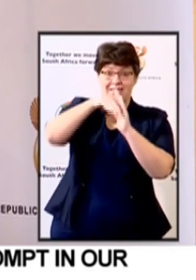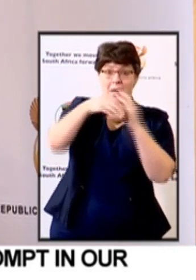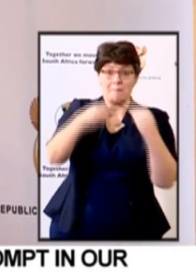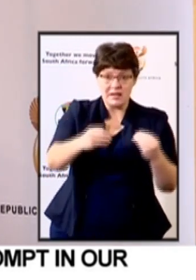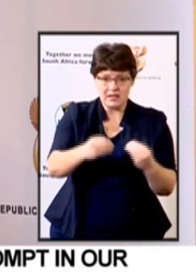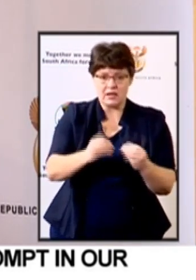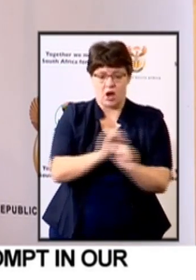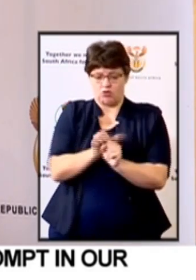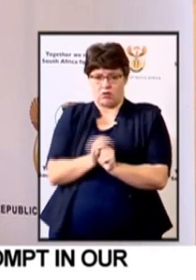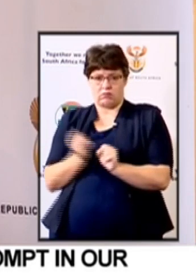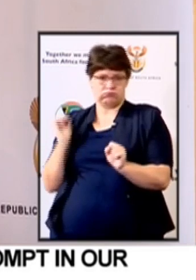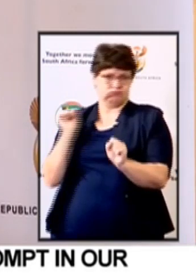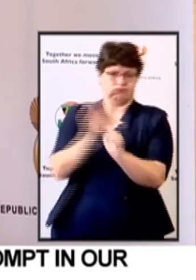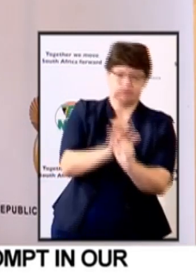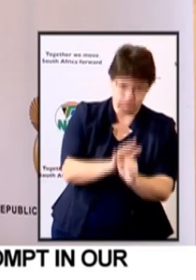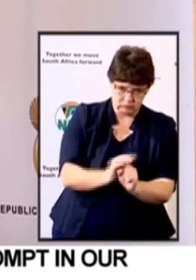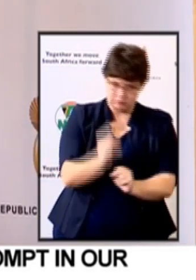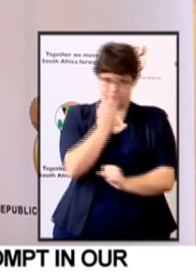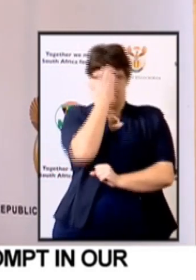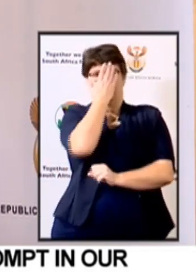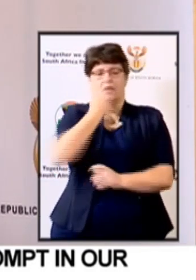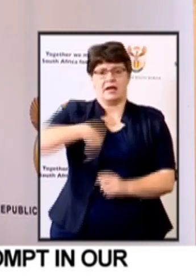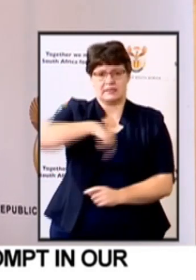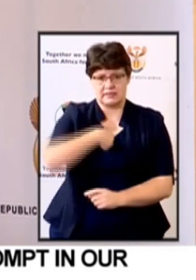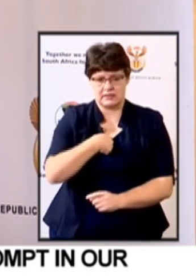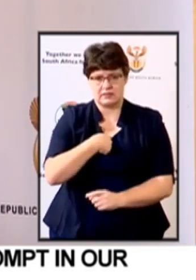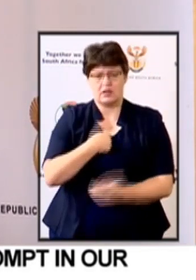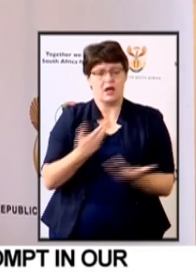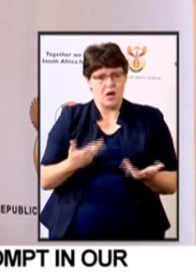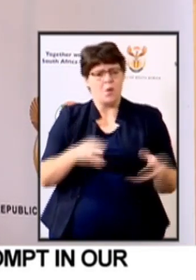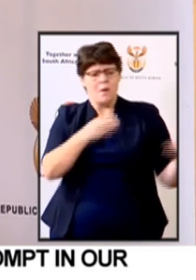We were busy fighting poverty and hunger